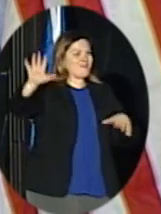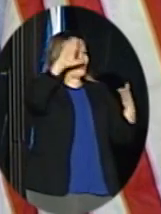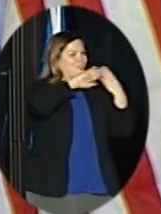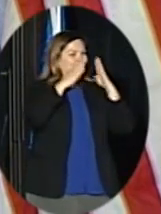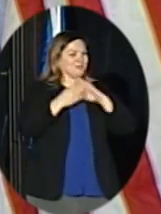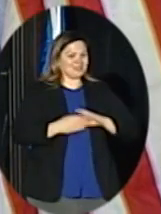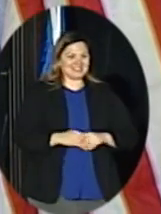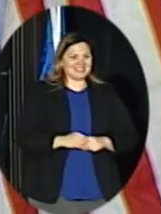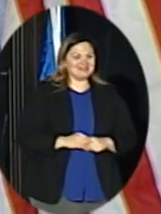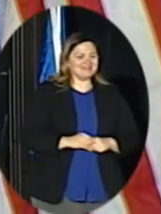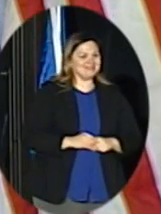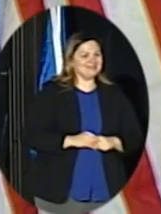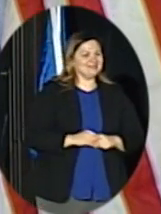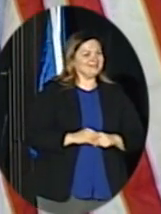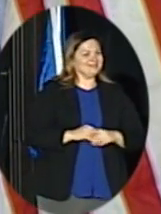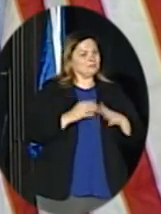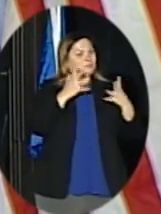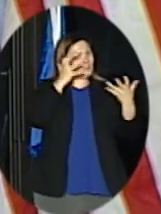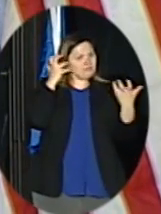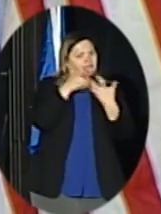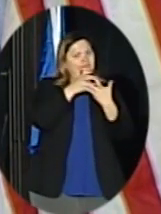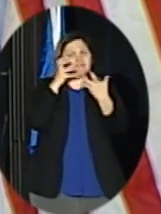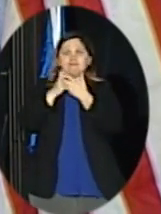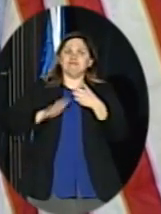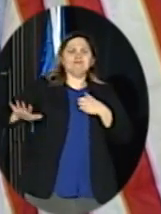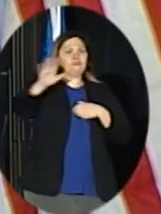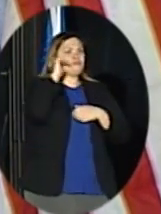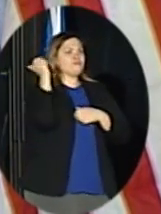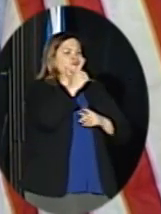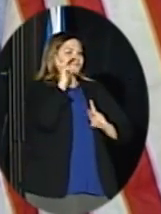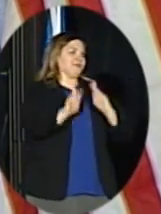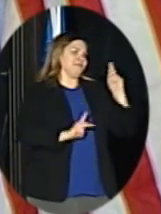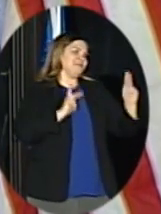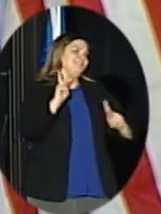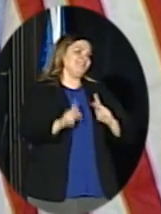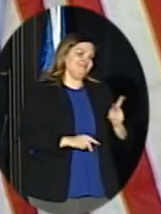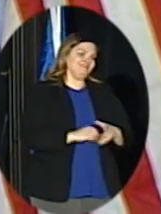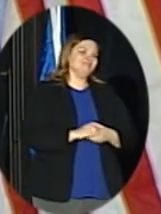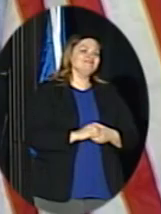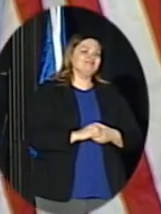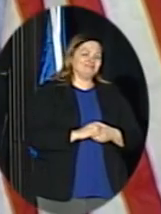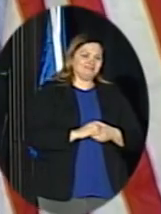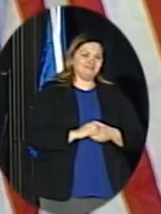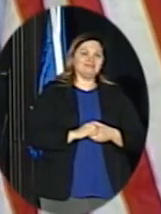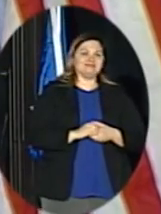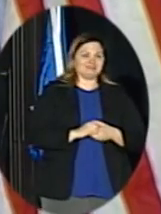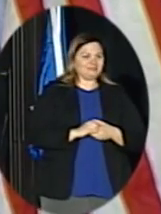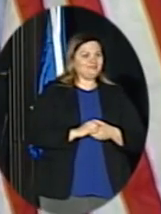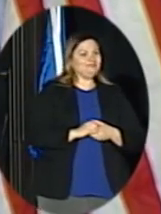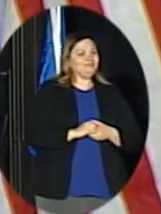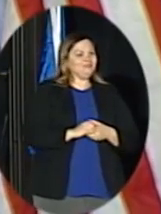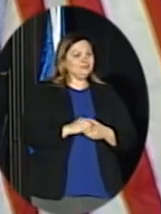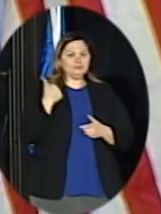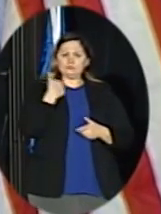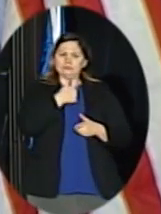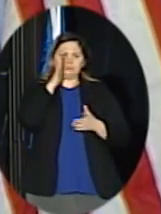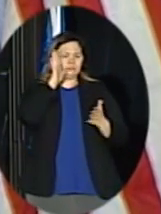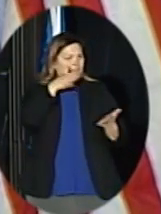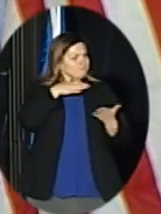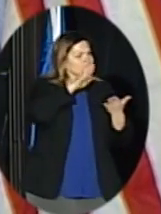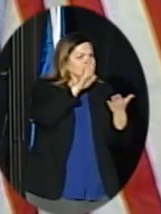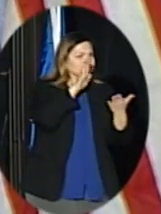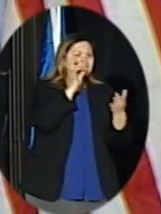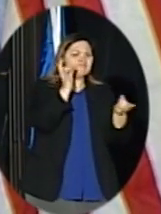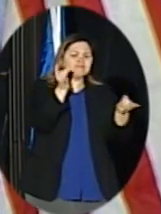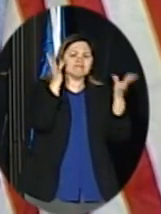of us. We have work to do. Right here in Minnesota, we faced some of the worst disparities in